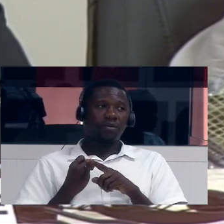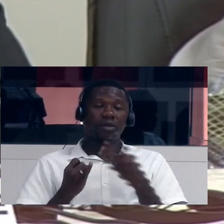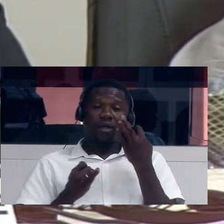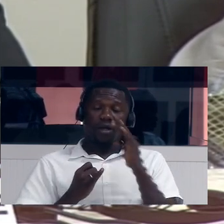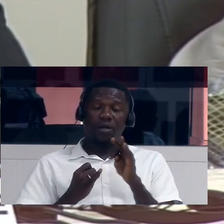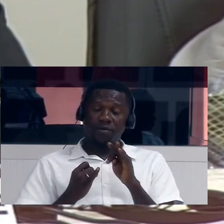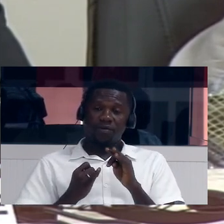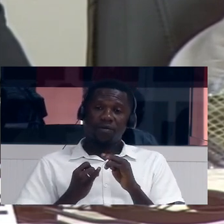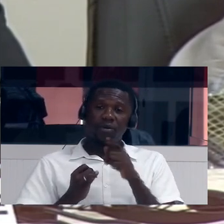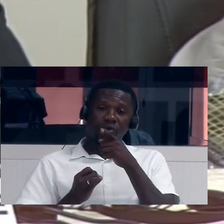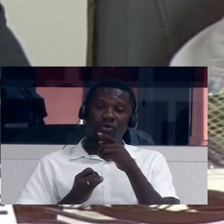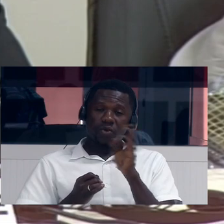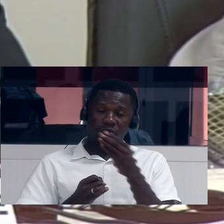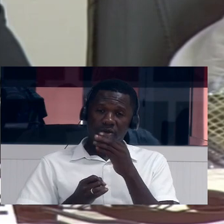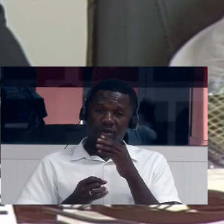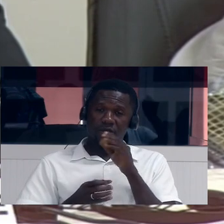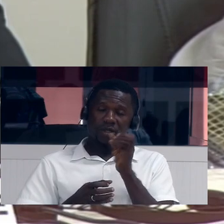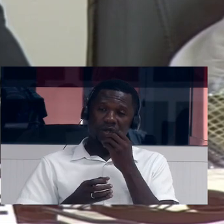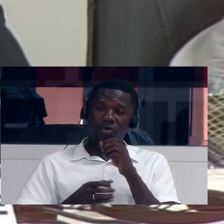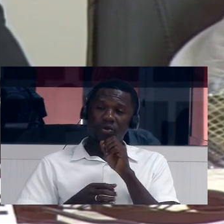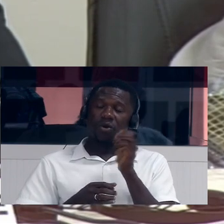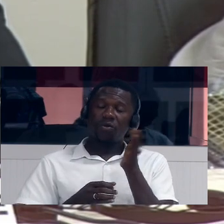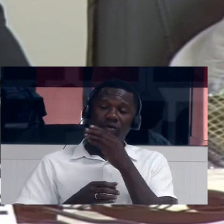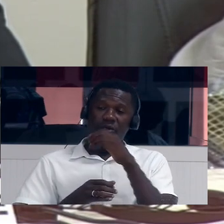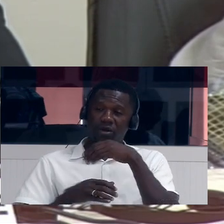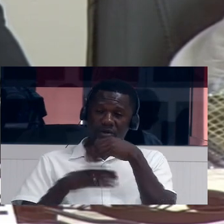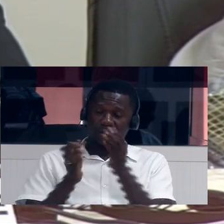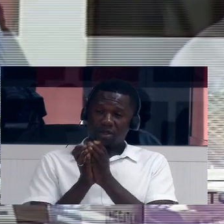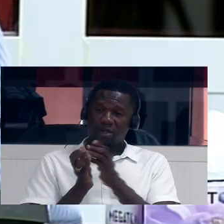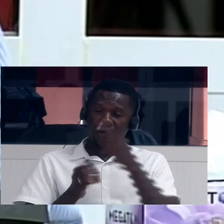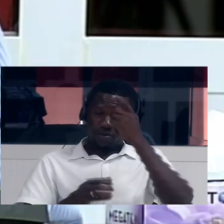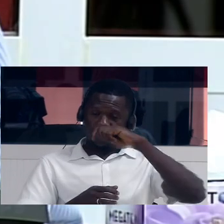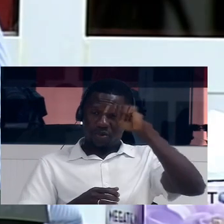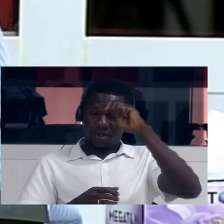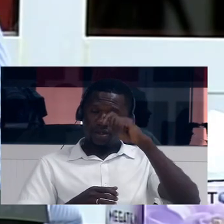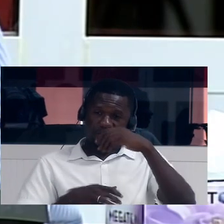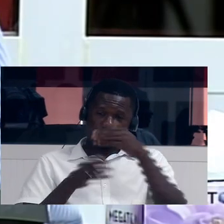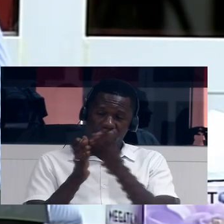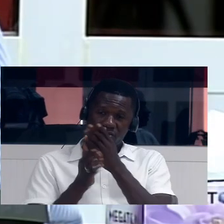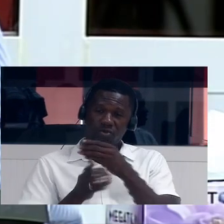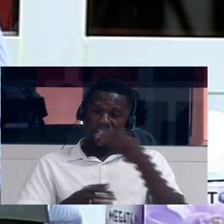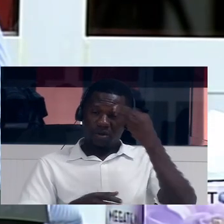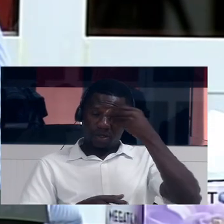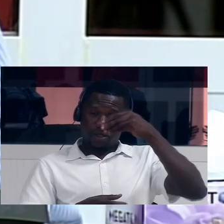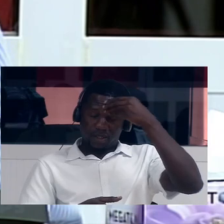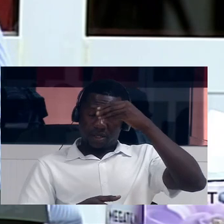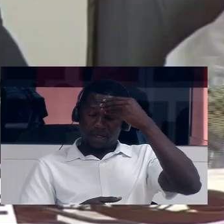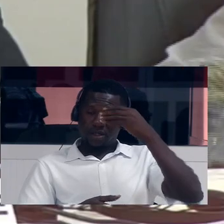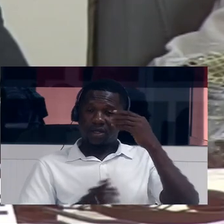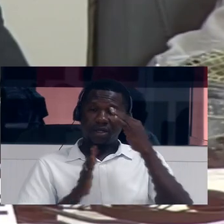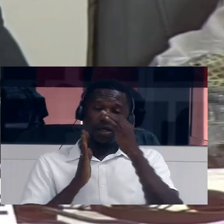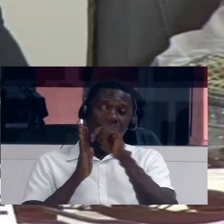if you're going to tell your former colleagues in the police force to learn a lesson